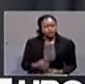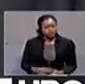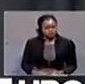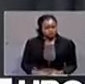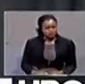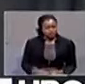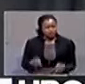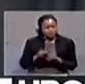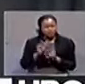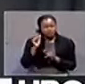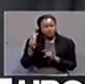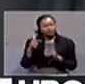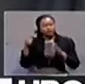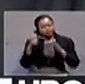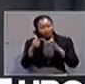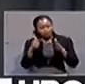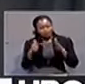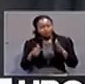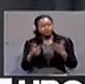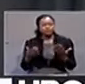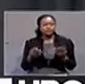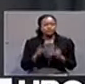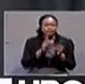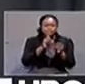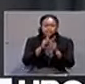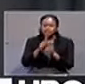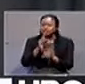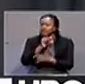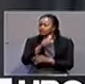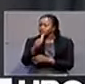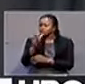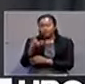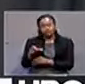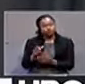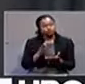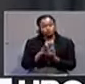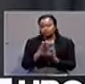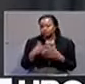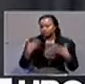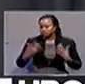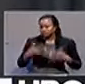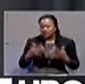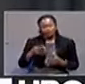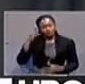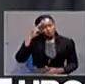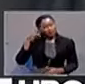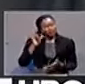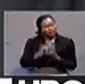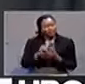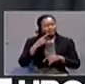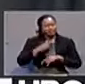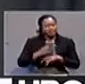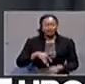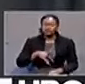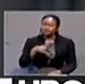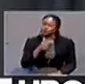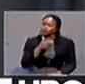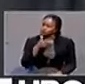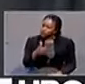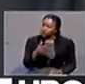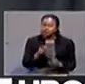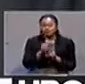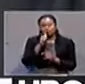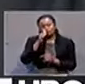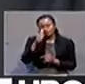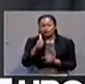details and even reach out to everybody. I'm so fond of that day. It made me feel good and proud.